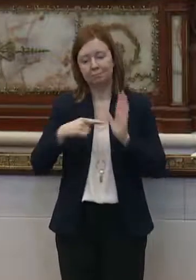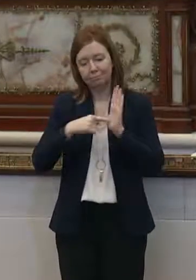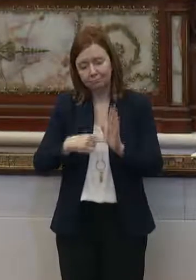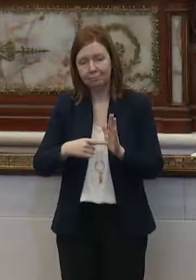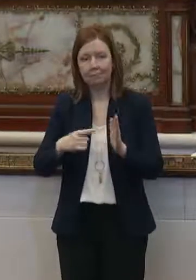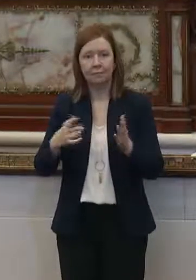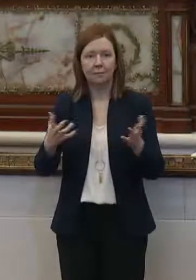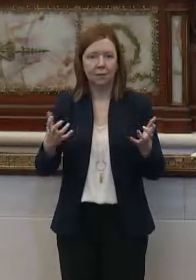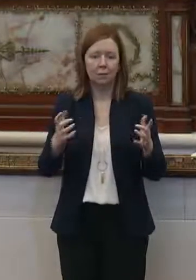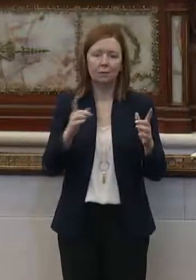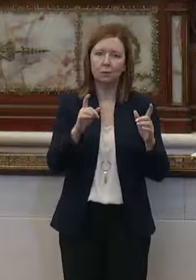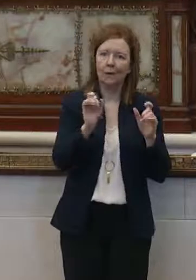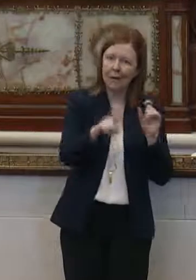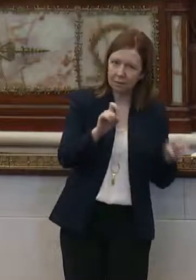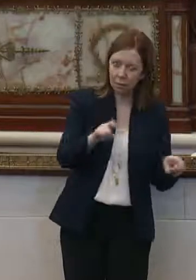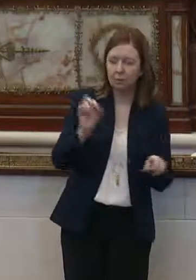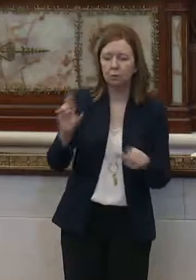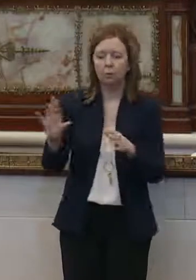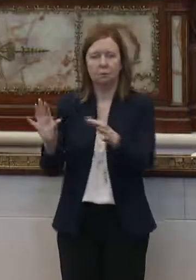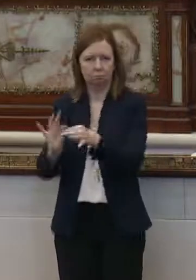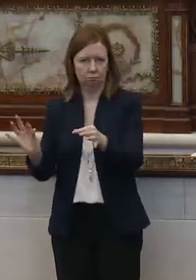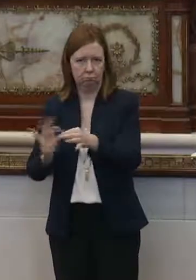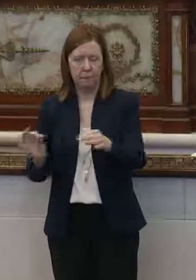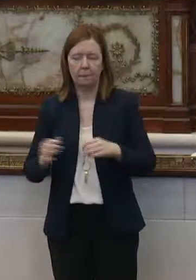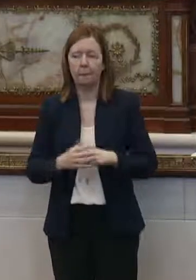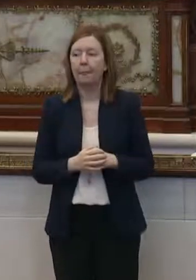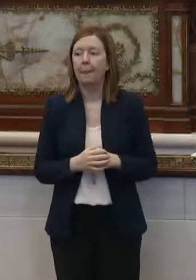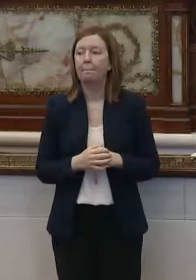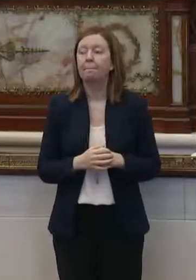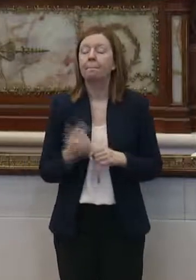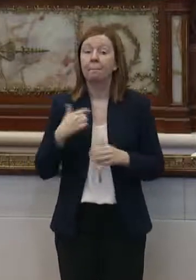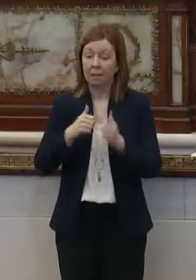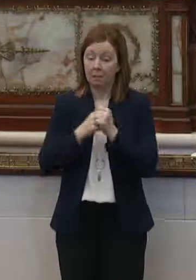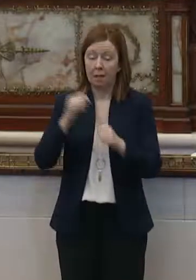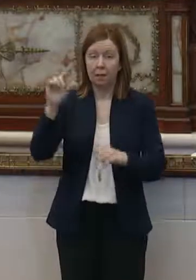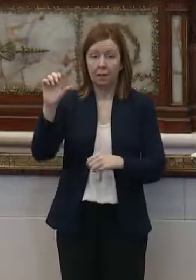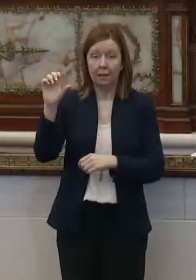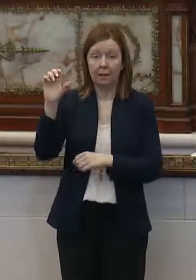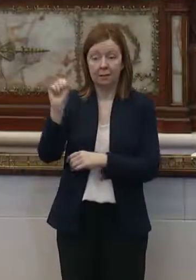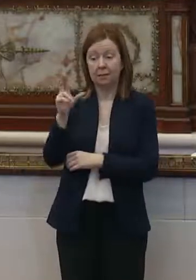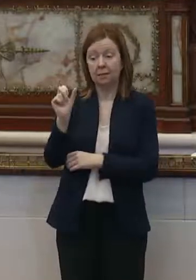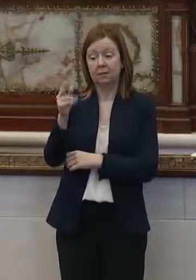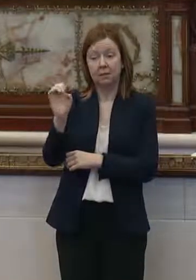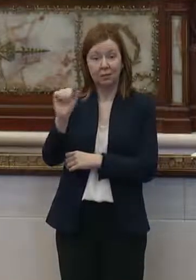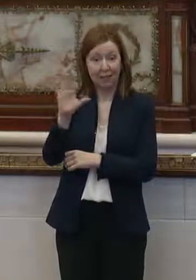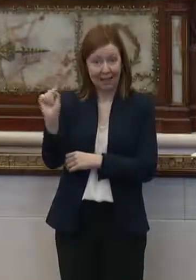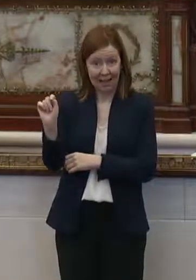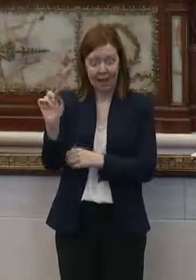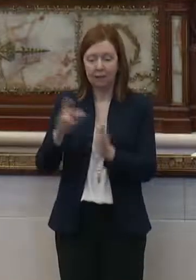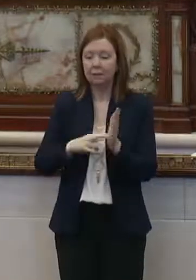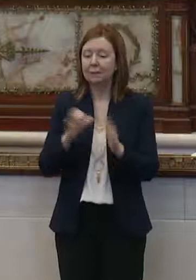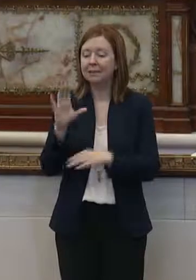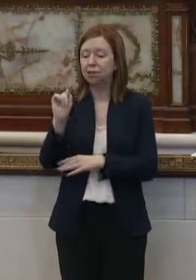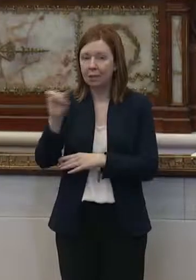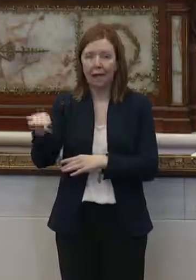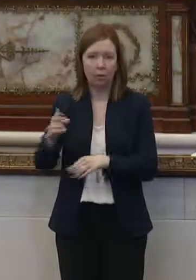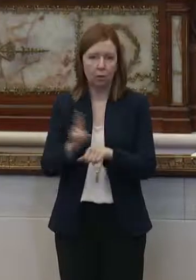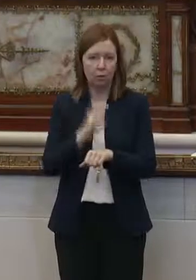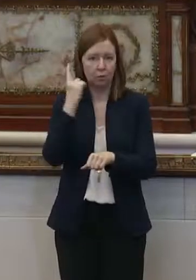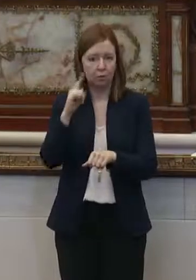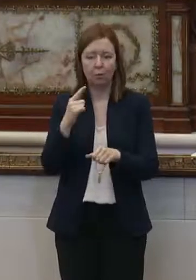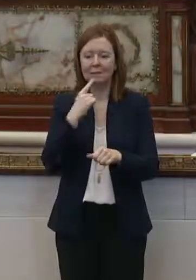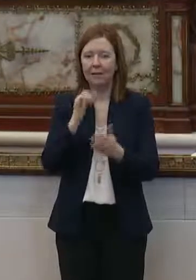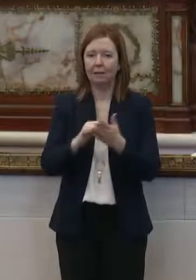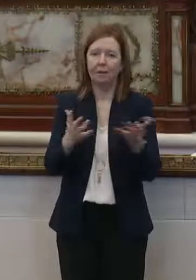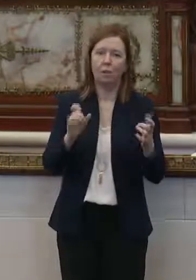signify that they wish to be recognized. In order to comply with the Sunshine Act, the chat feature must only be used for